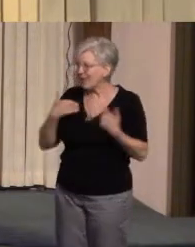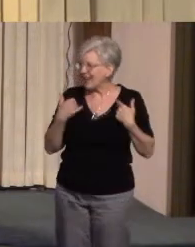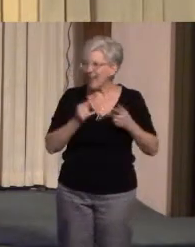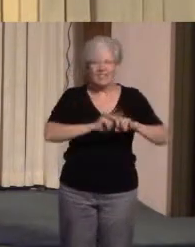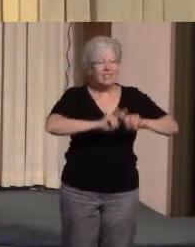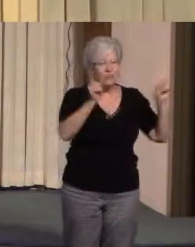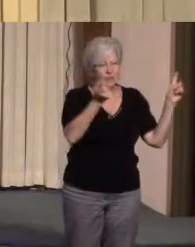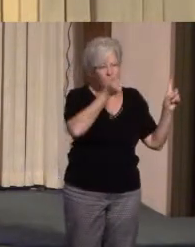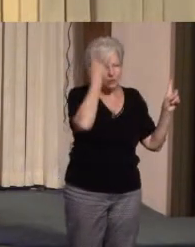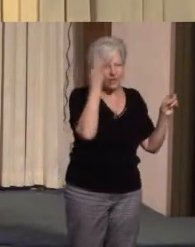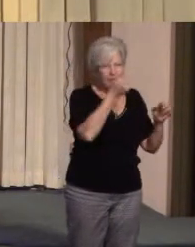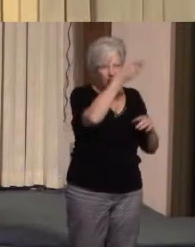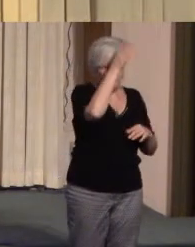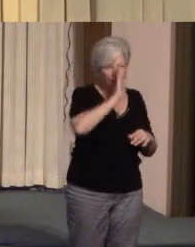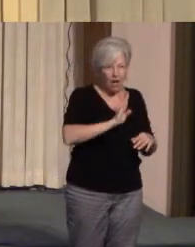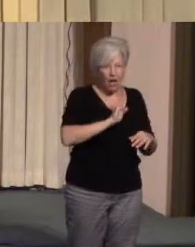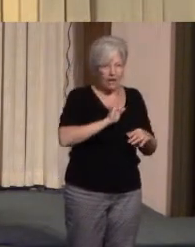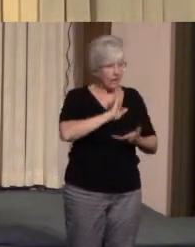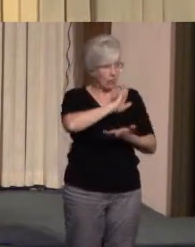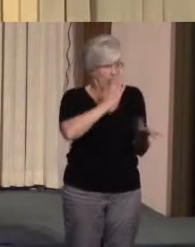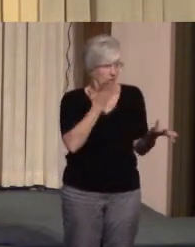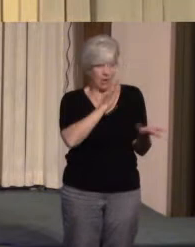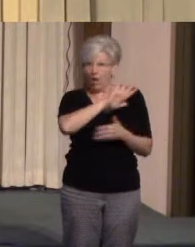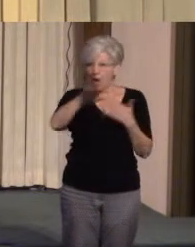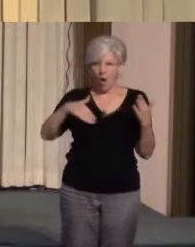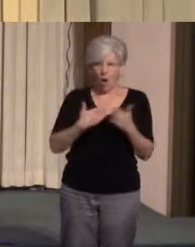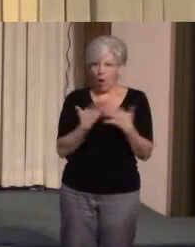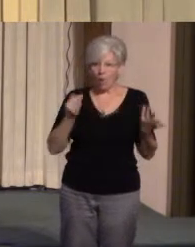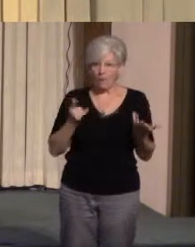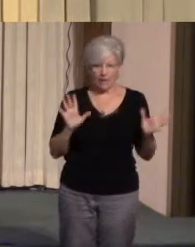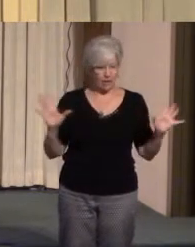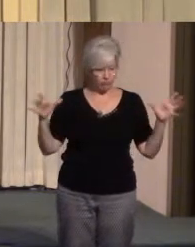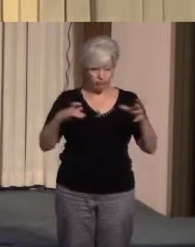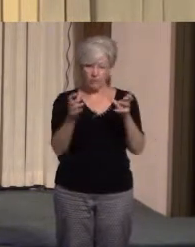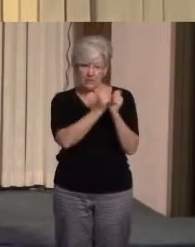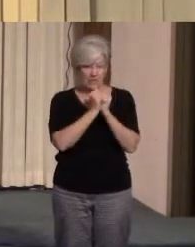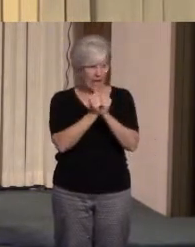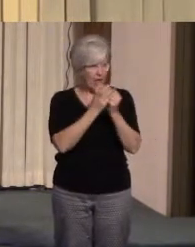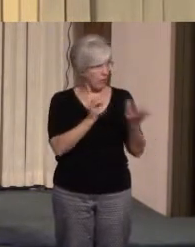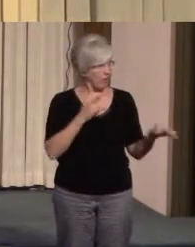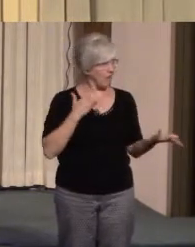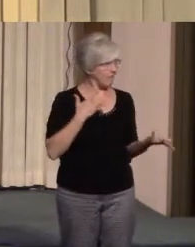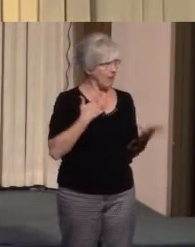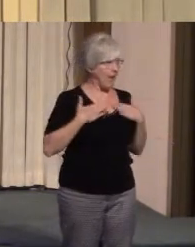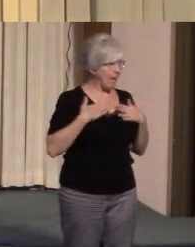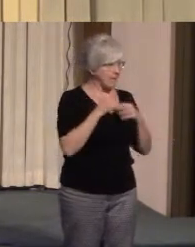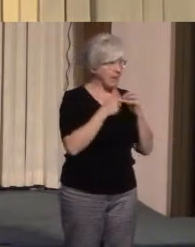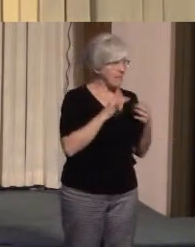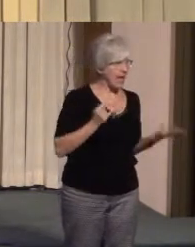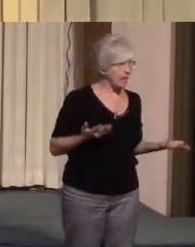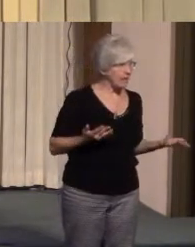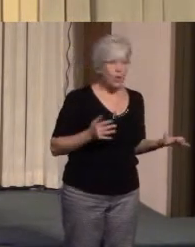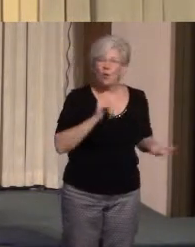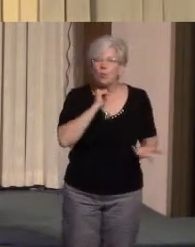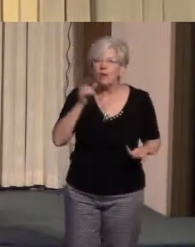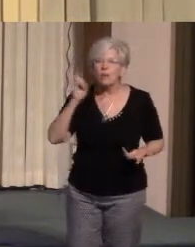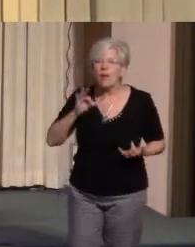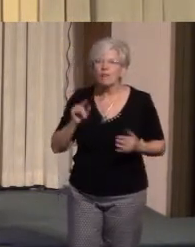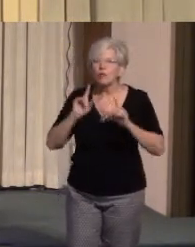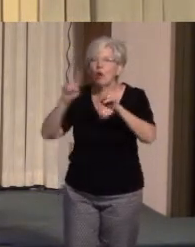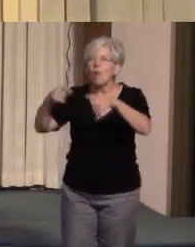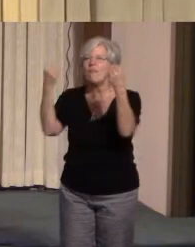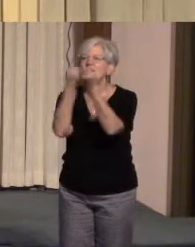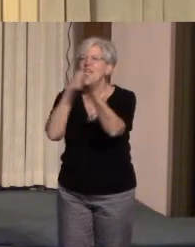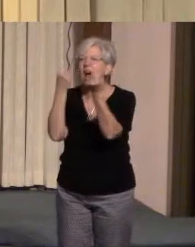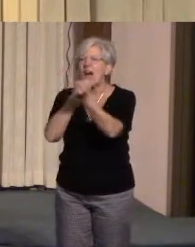have a different understanding of God, and we can all be in the same room and all be happy about it, be at peace about it. We don't have to go fight over a